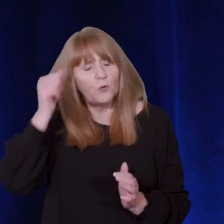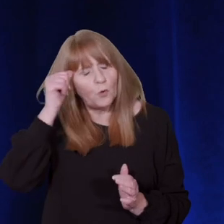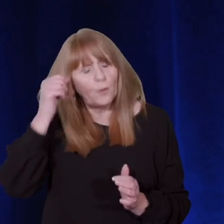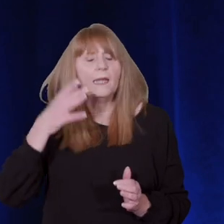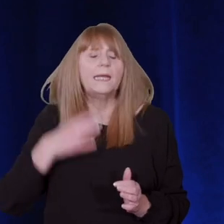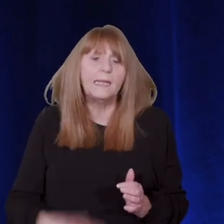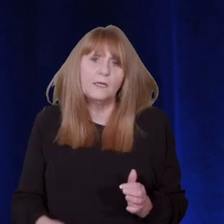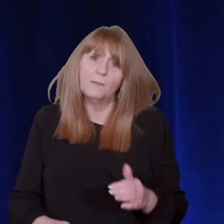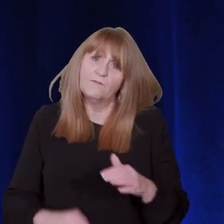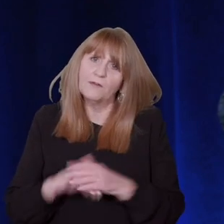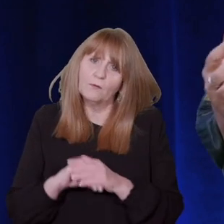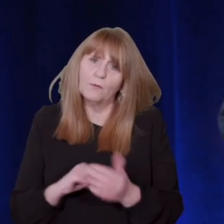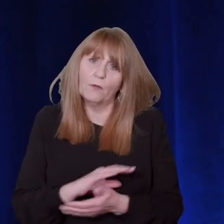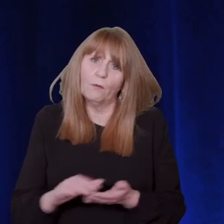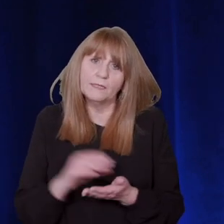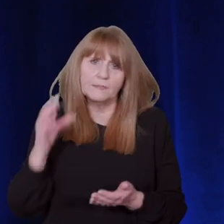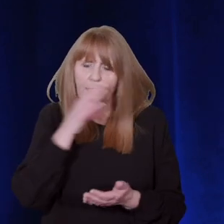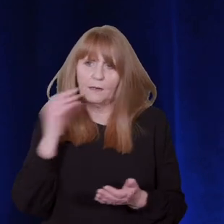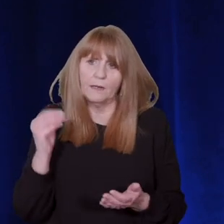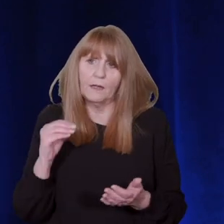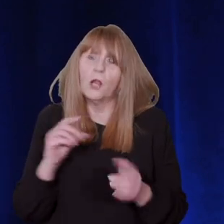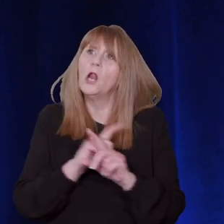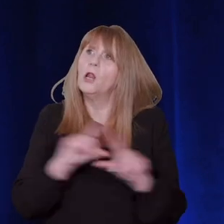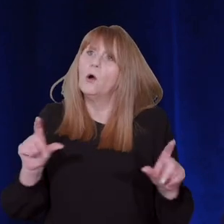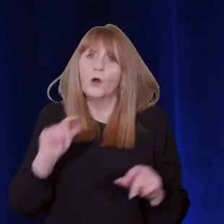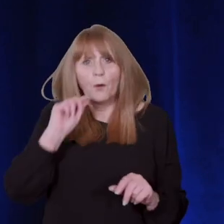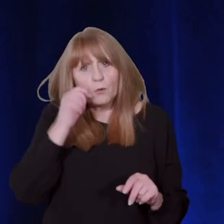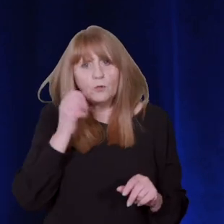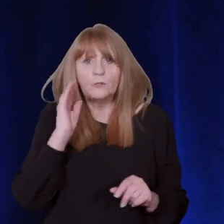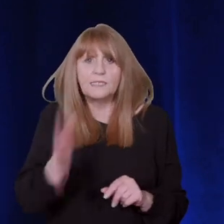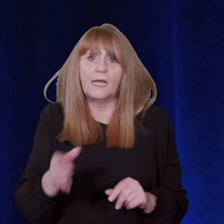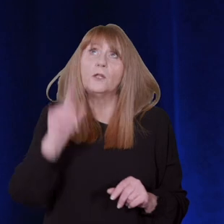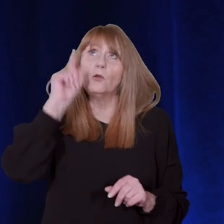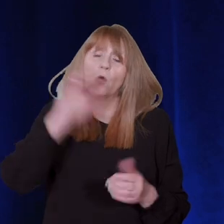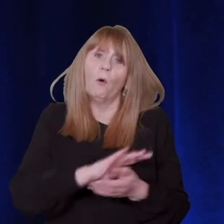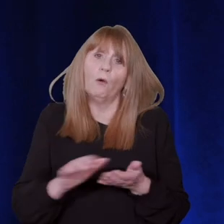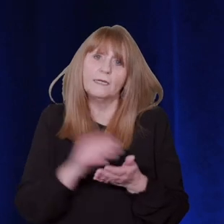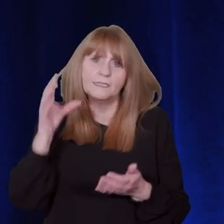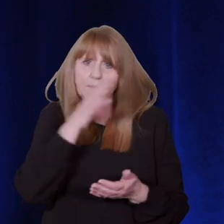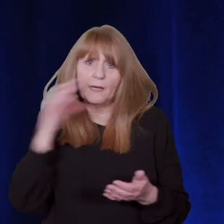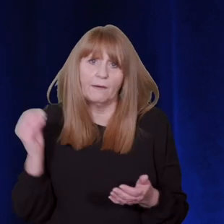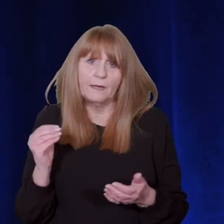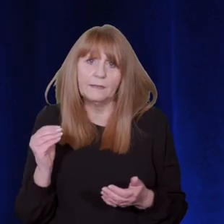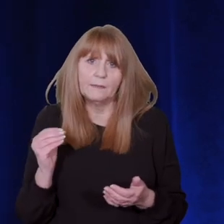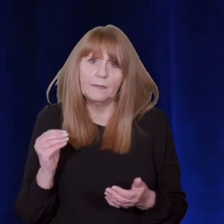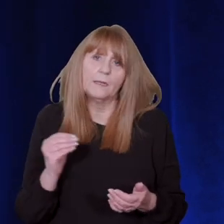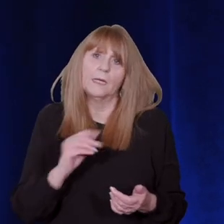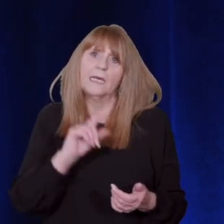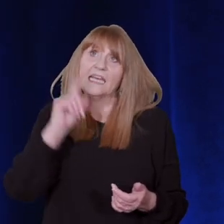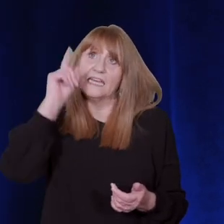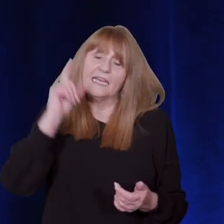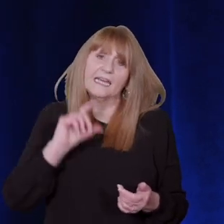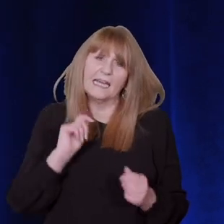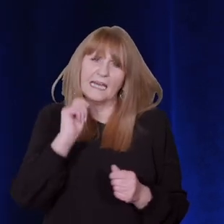would you send your Spirit? You give good gifts. I plead the blood of Jesus in the name of Jesus that you would fill them with power